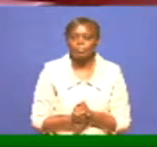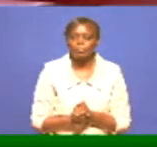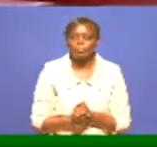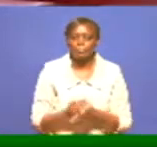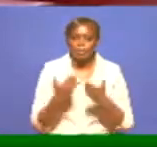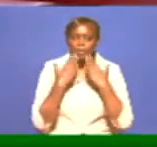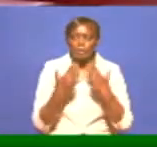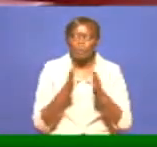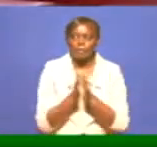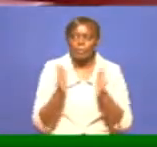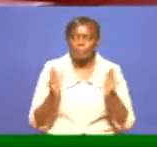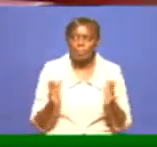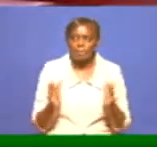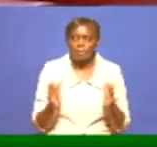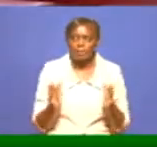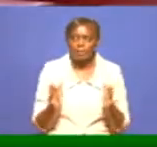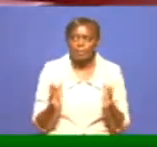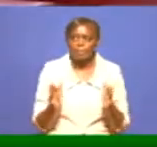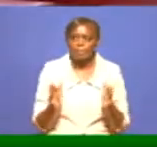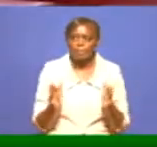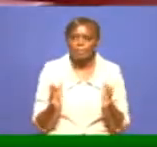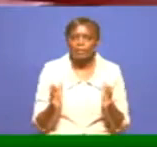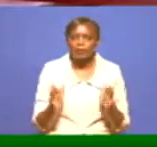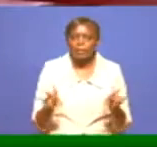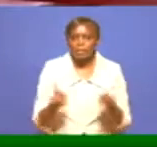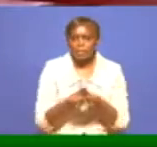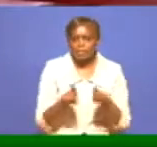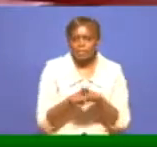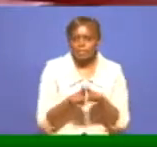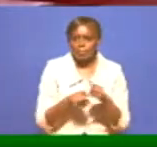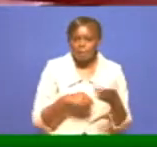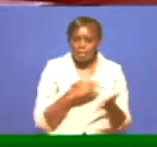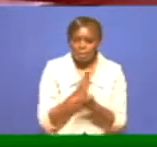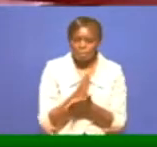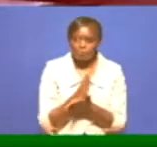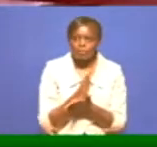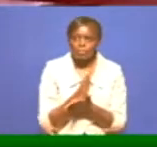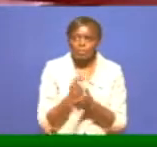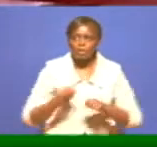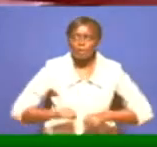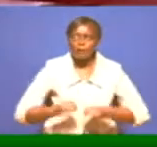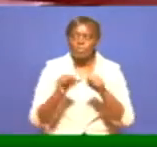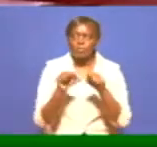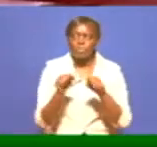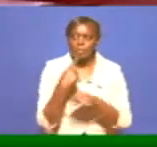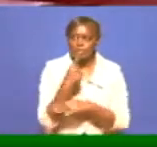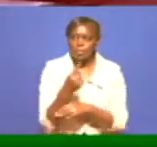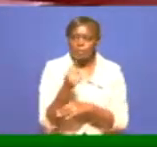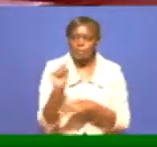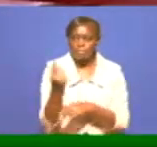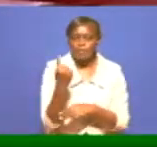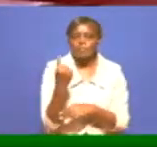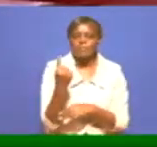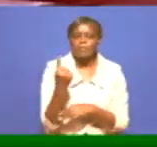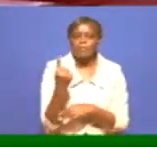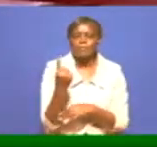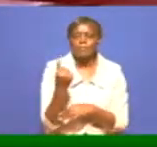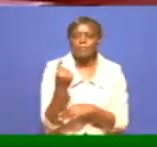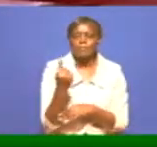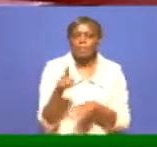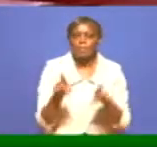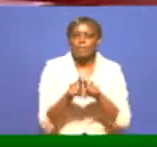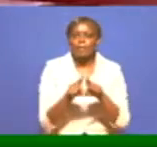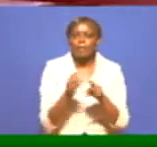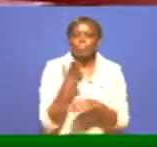Thank you very much. Like I was actually. Let's hear what the chair has to say first. Thank you, Honorable Speaker. I also wanted